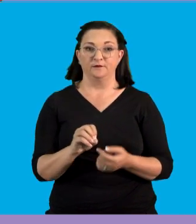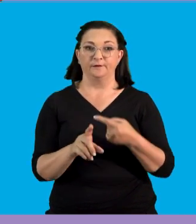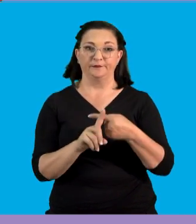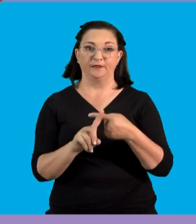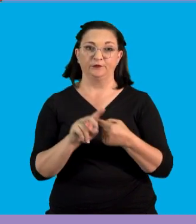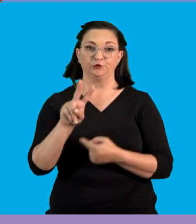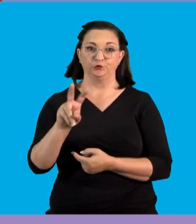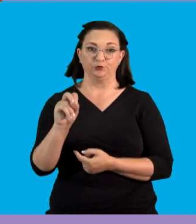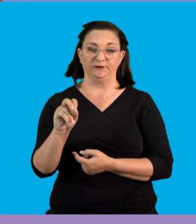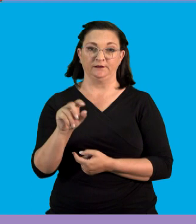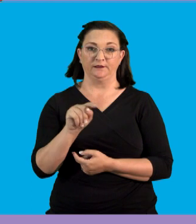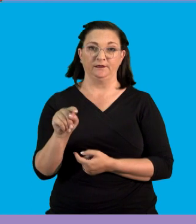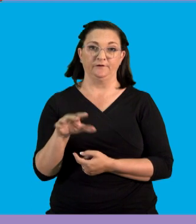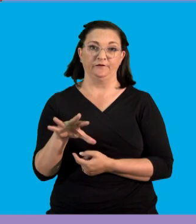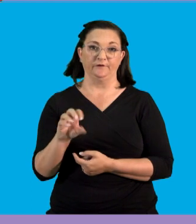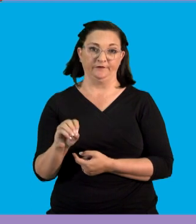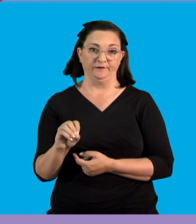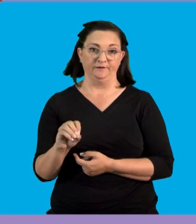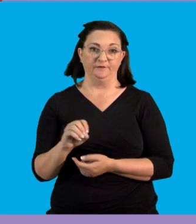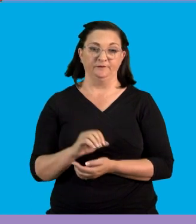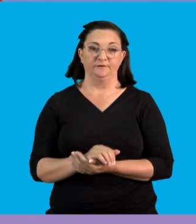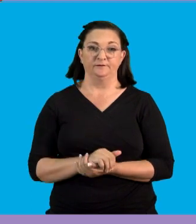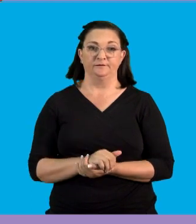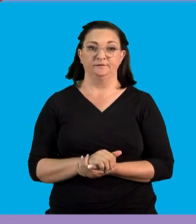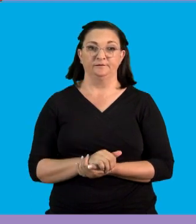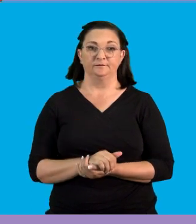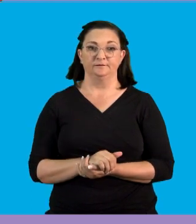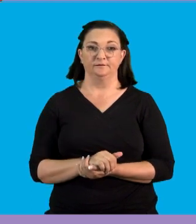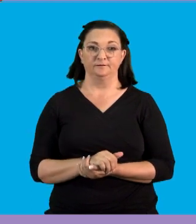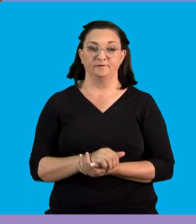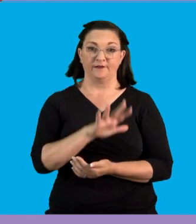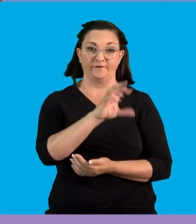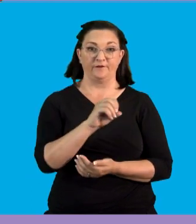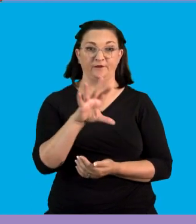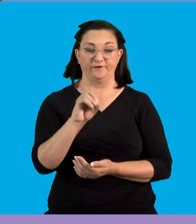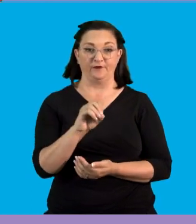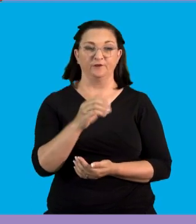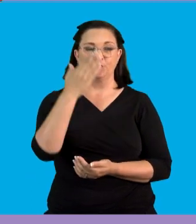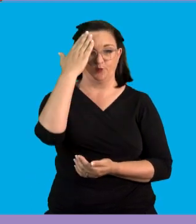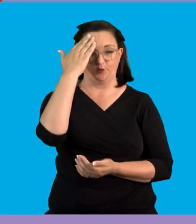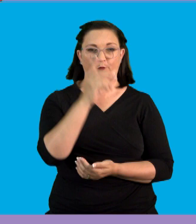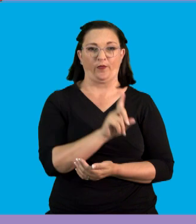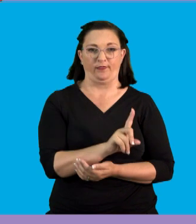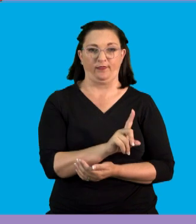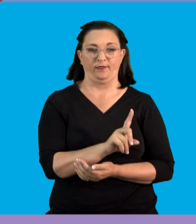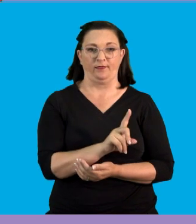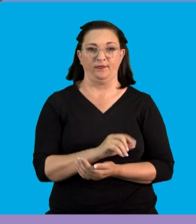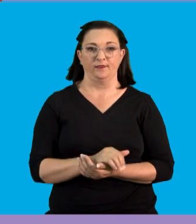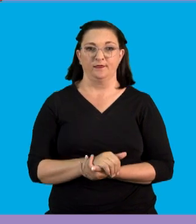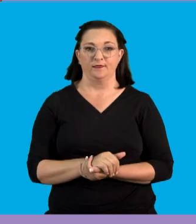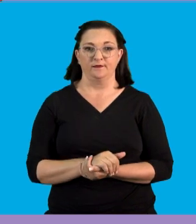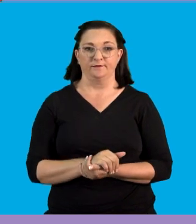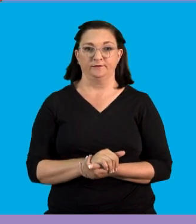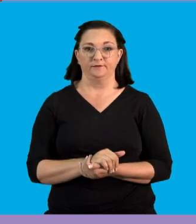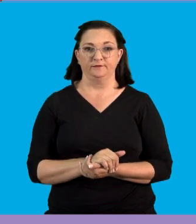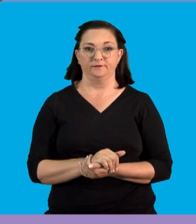50ths plus 20 50ths. Now we know that 50 50ths is 1 whole,